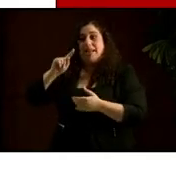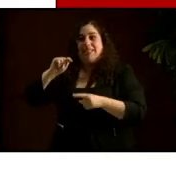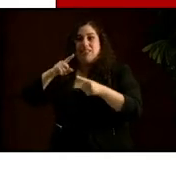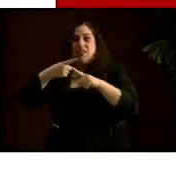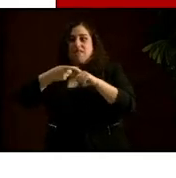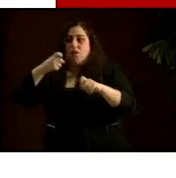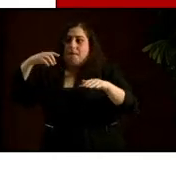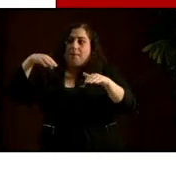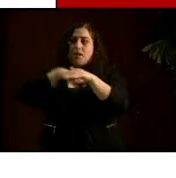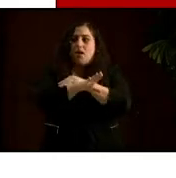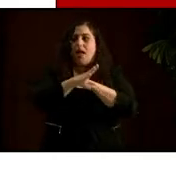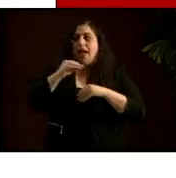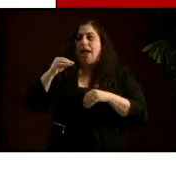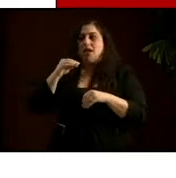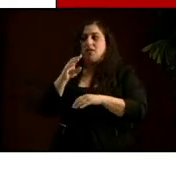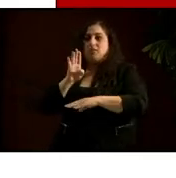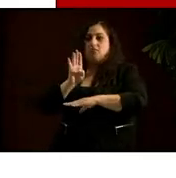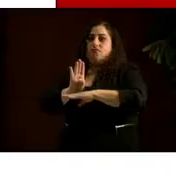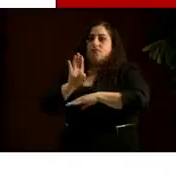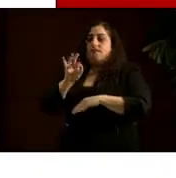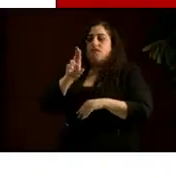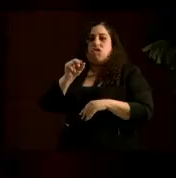Peter.